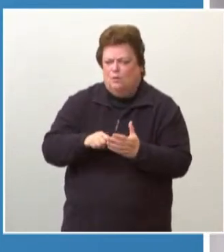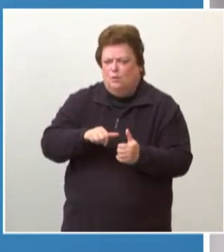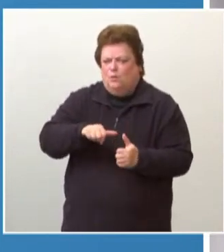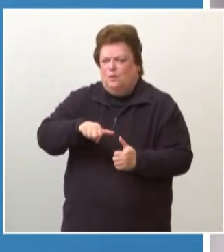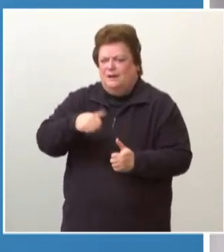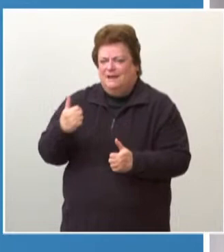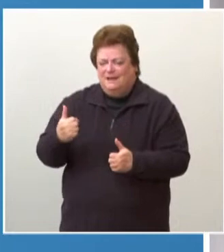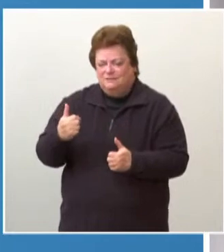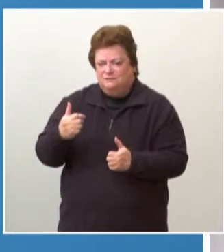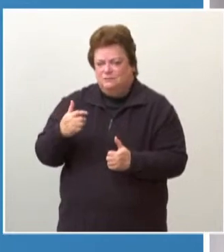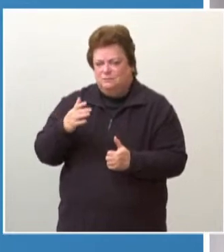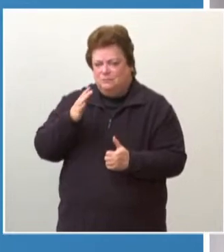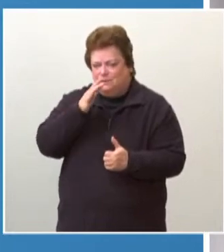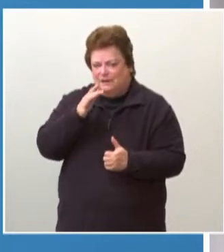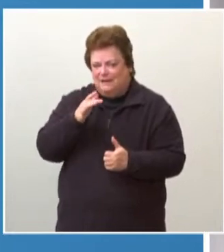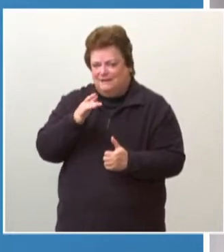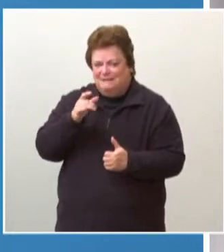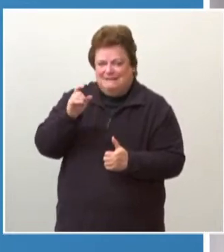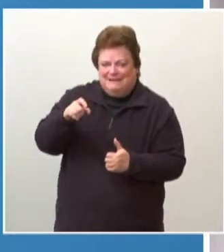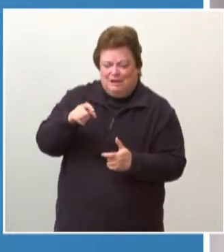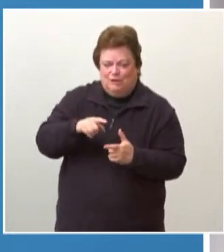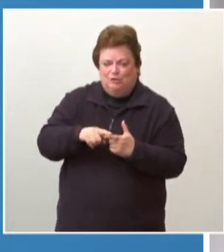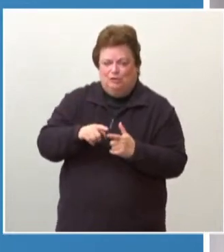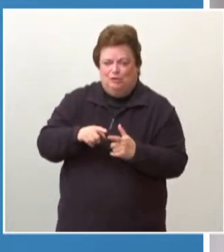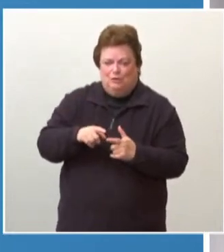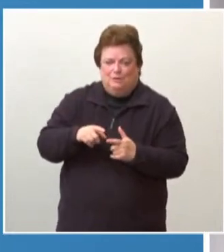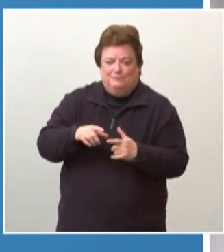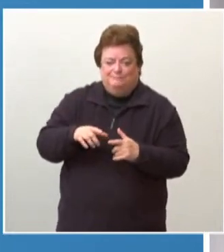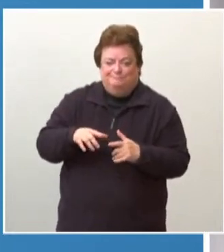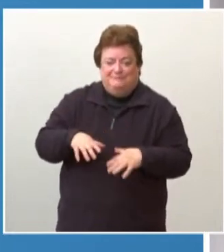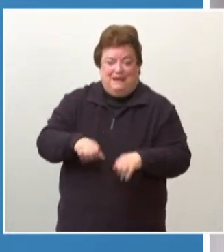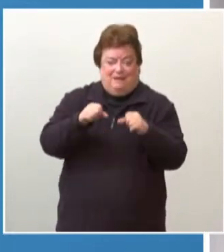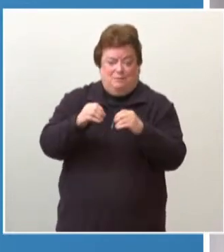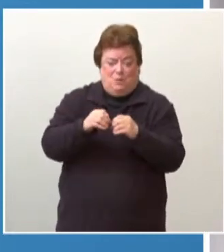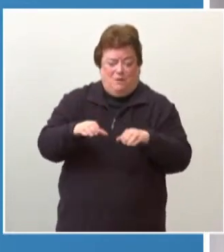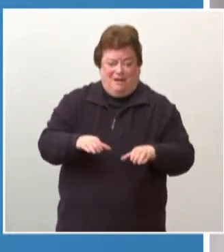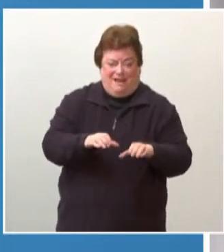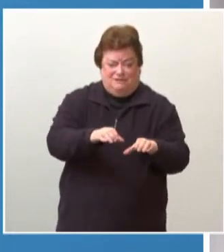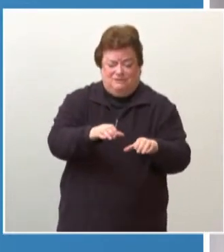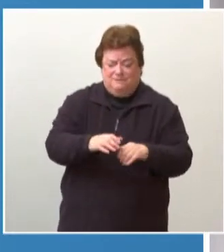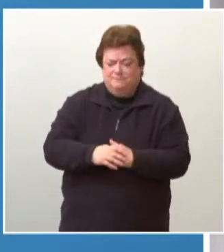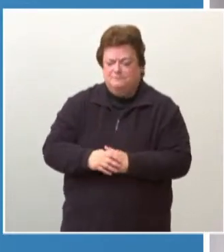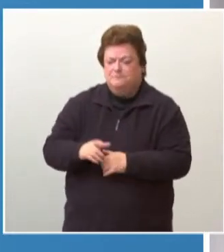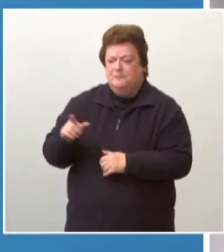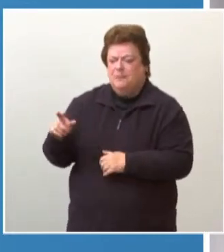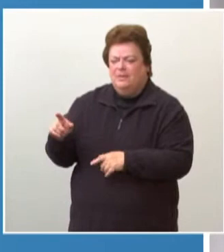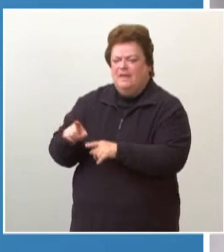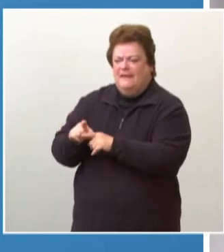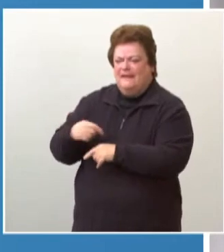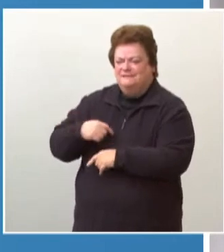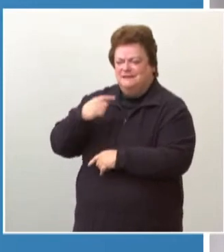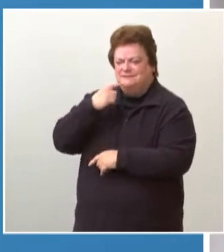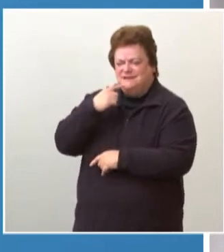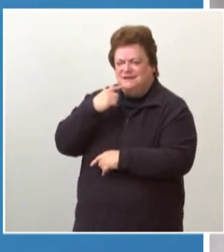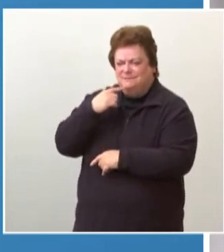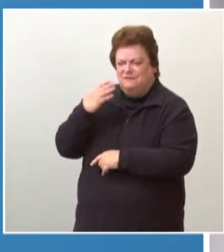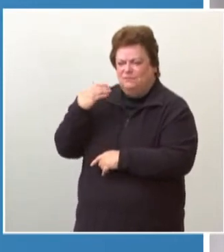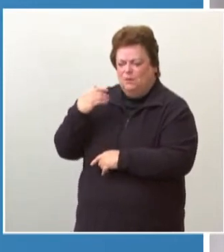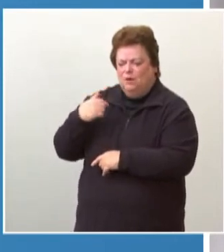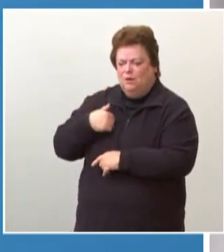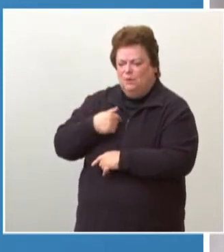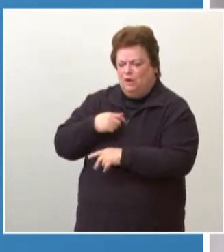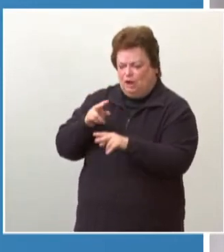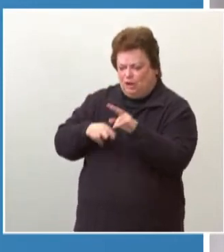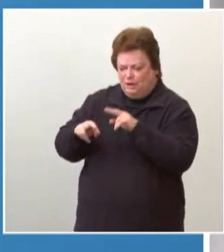you taking more action? No, that's a good question. And what I said before that we were working on and looking at is